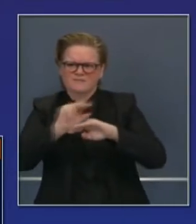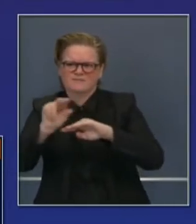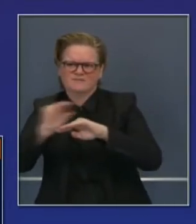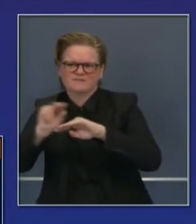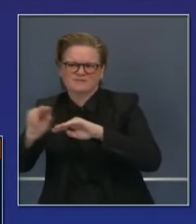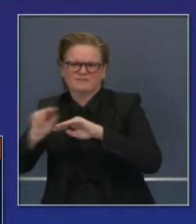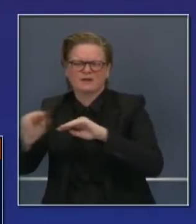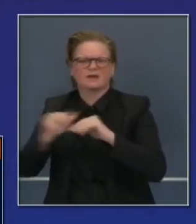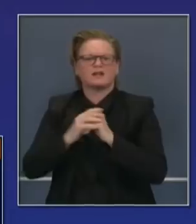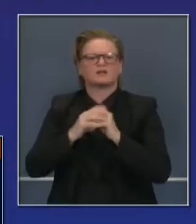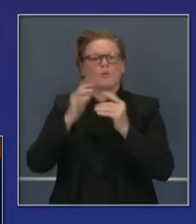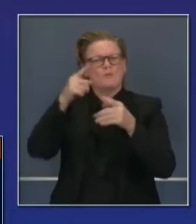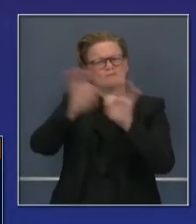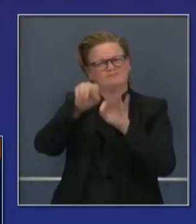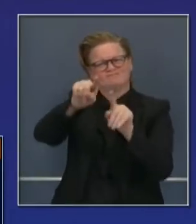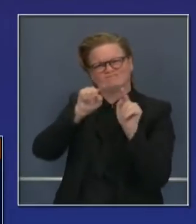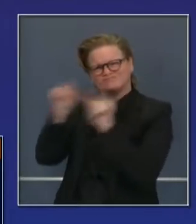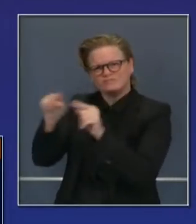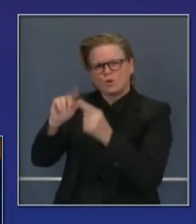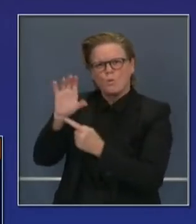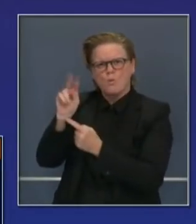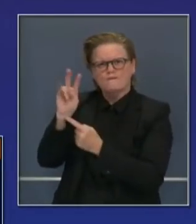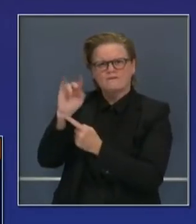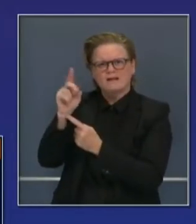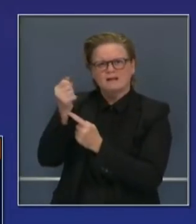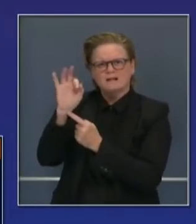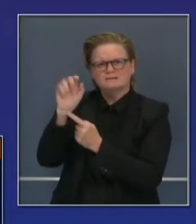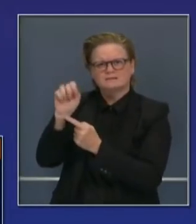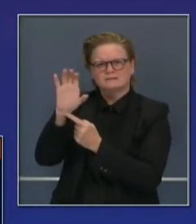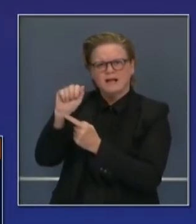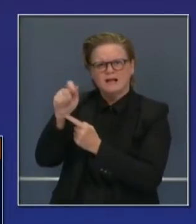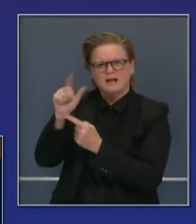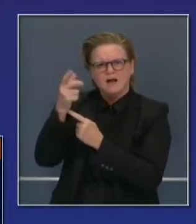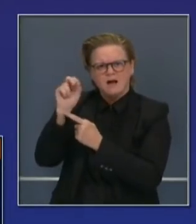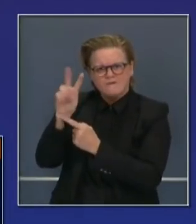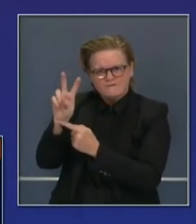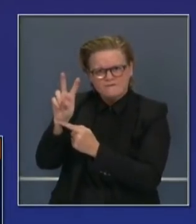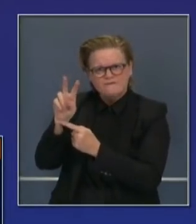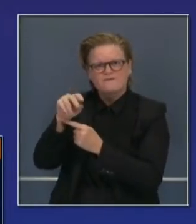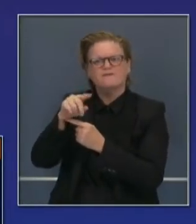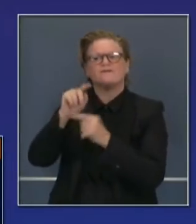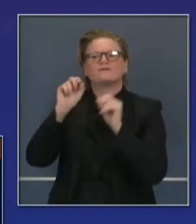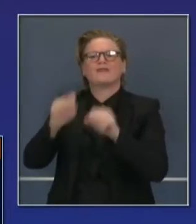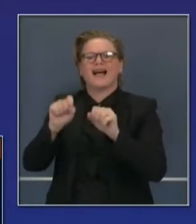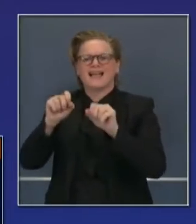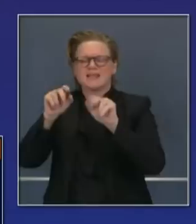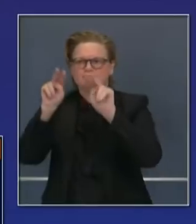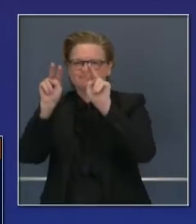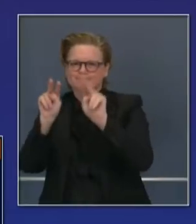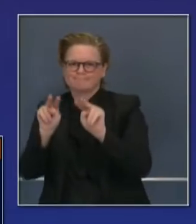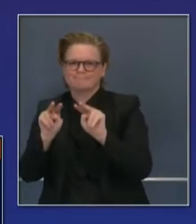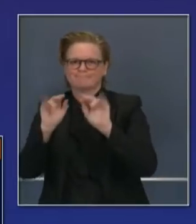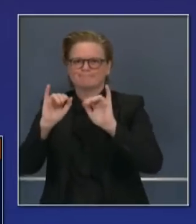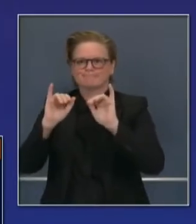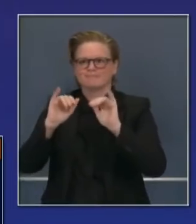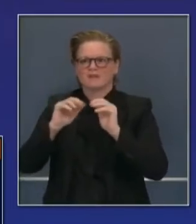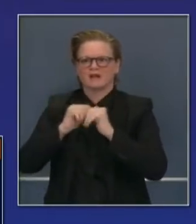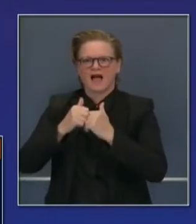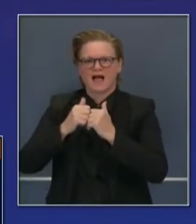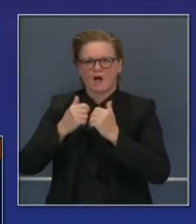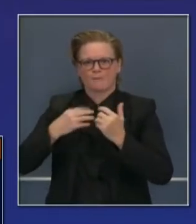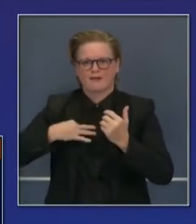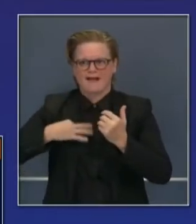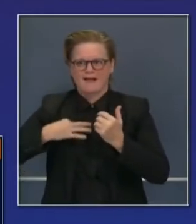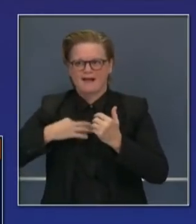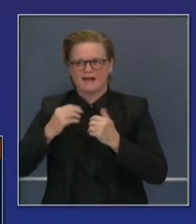covid19.ca.gov website to learn more about how to take advantage of that. And I'll just close on the business front to remind everybody that we are